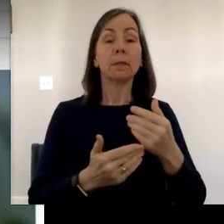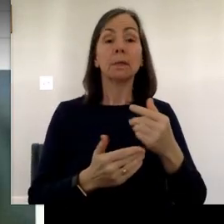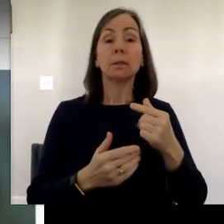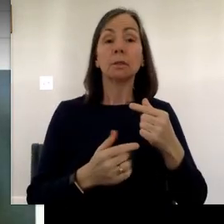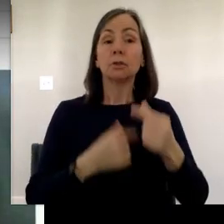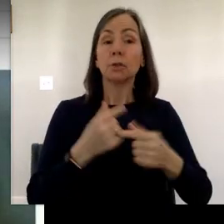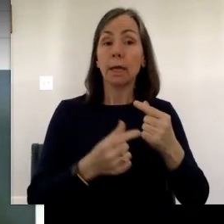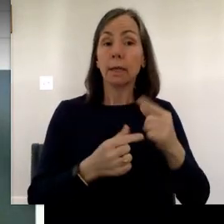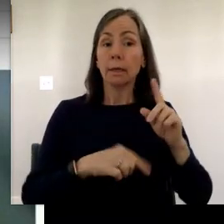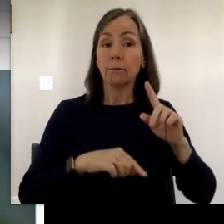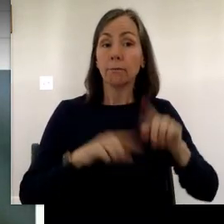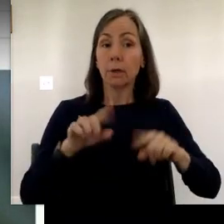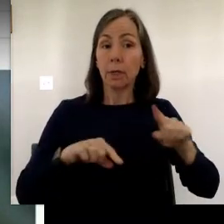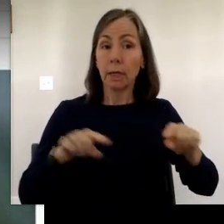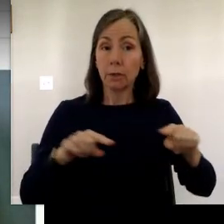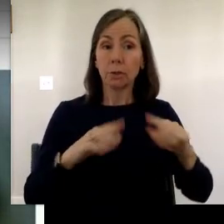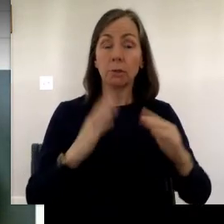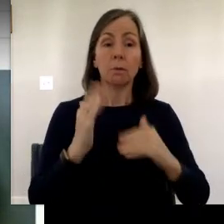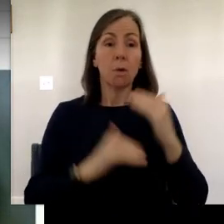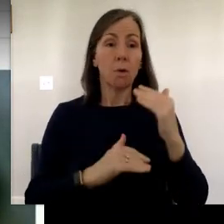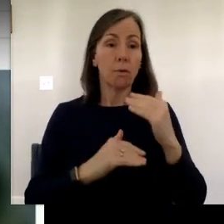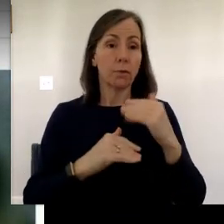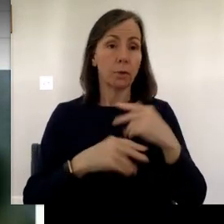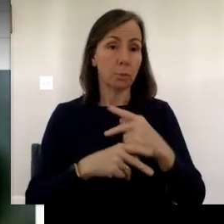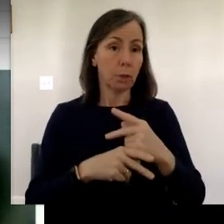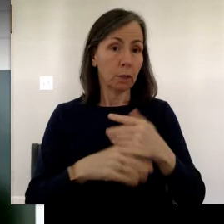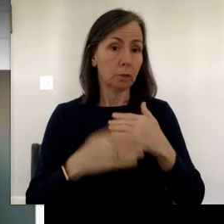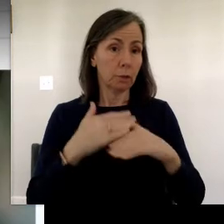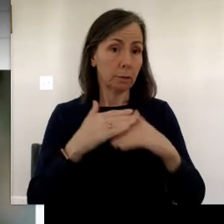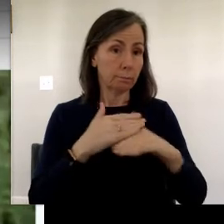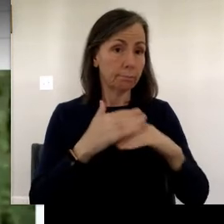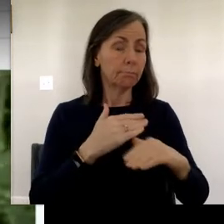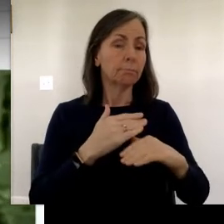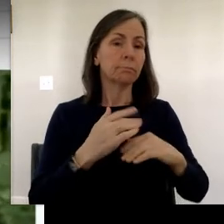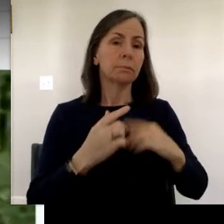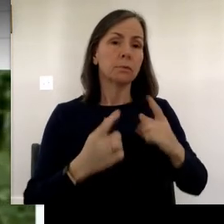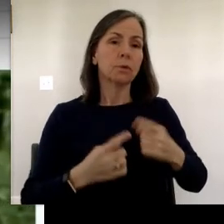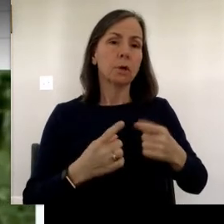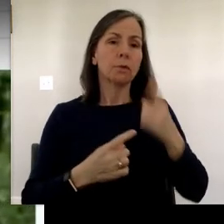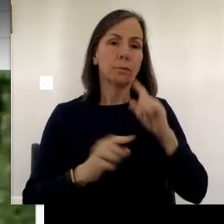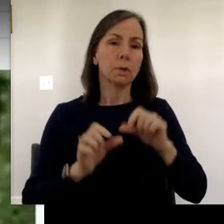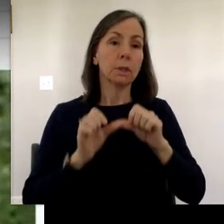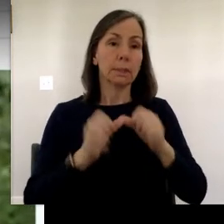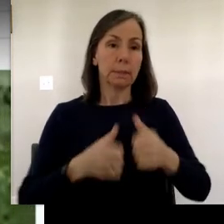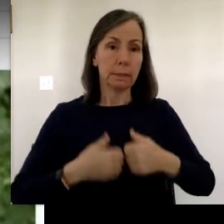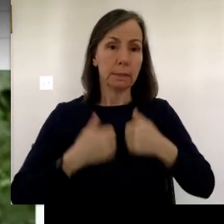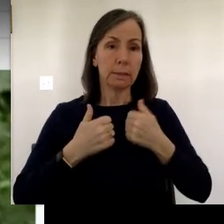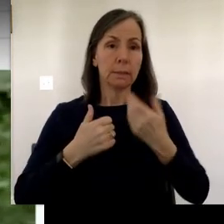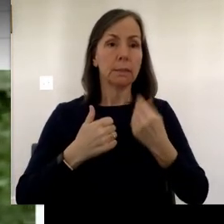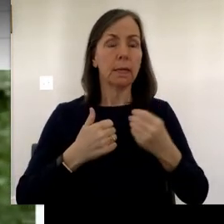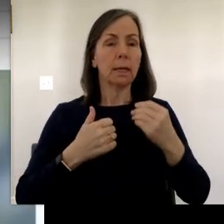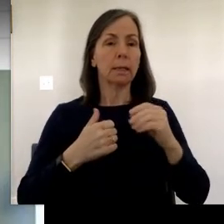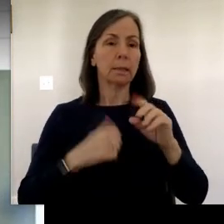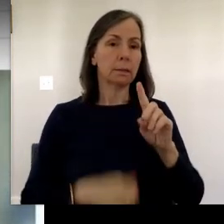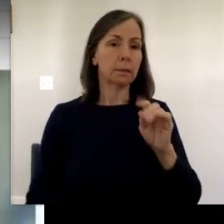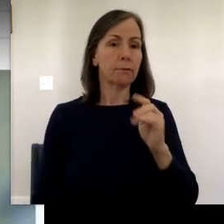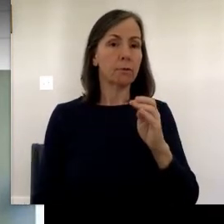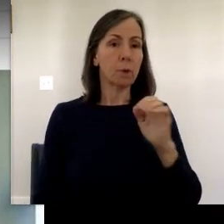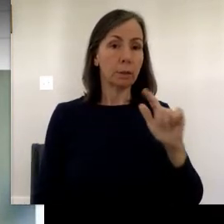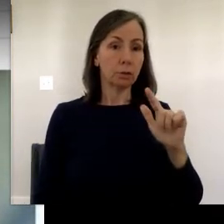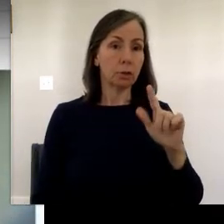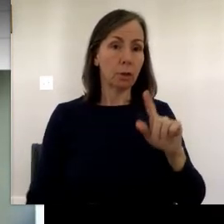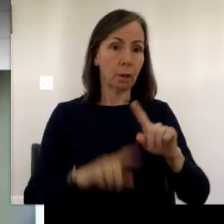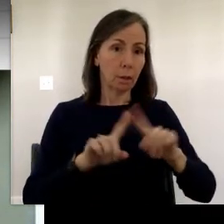variation, overproduction of offspring, struggle for existence, and differential survival